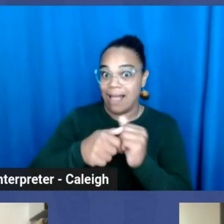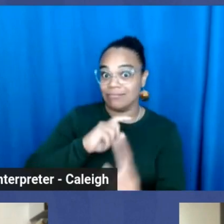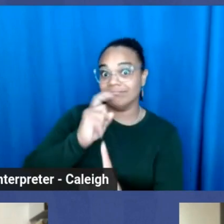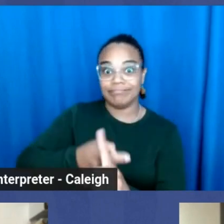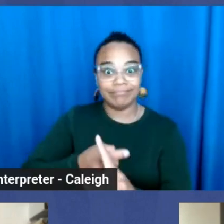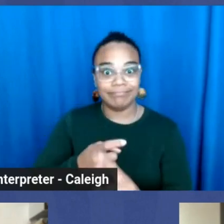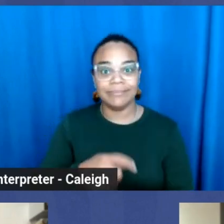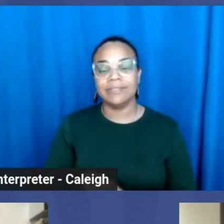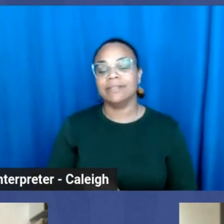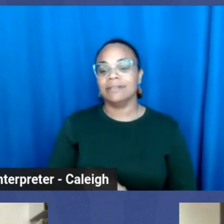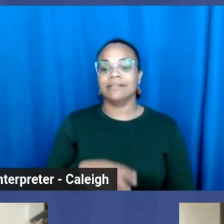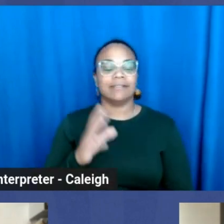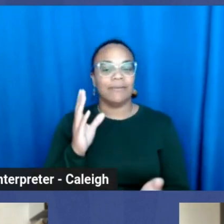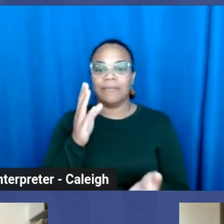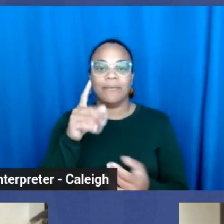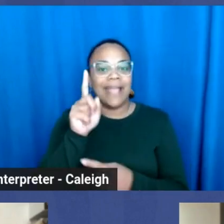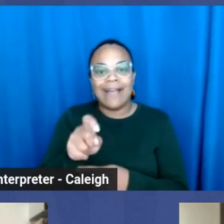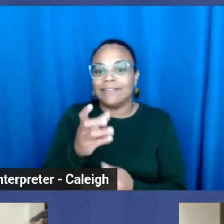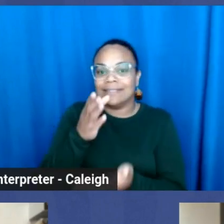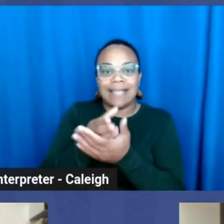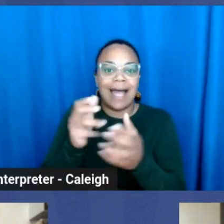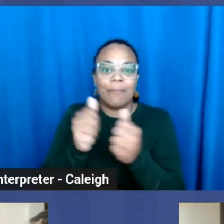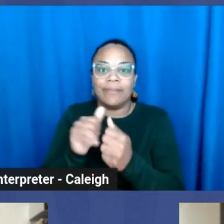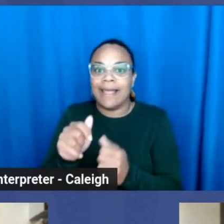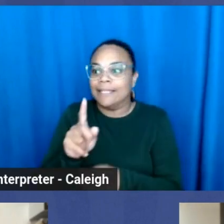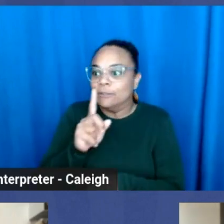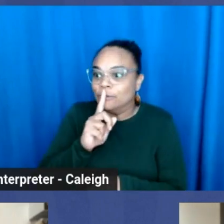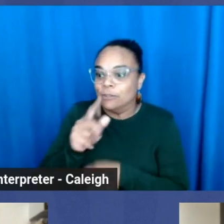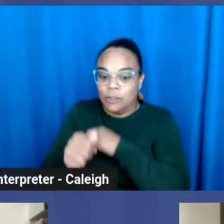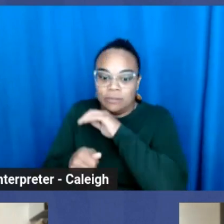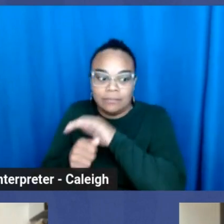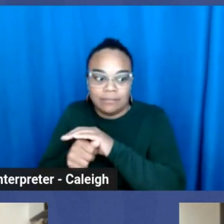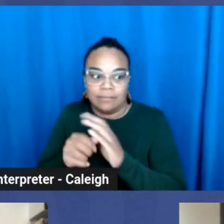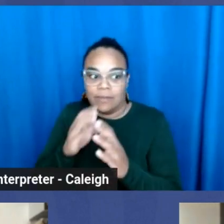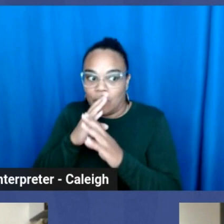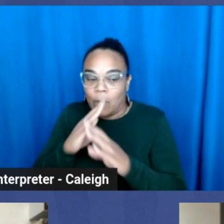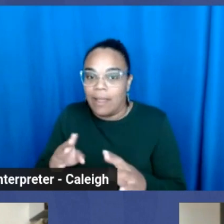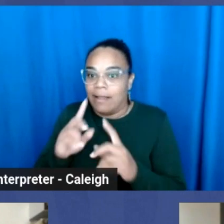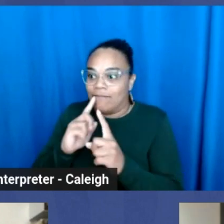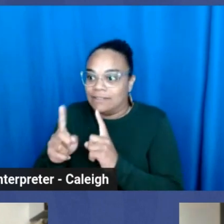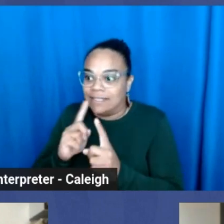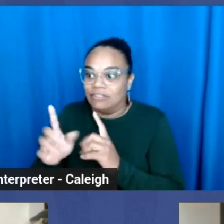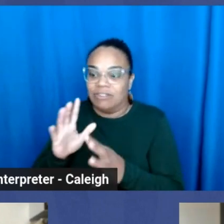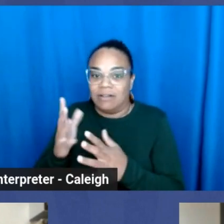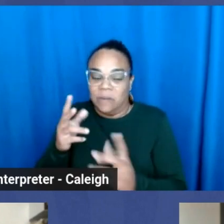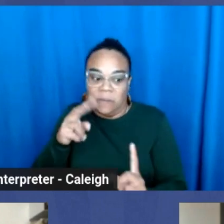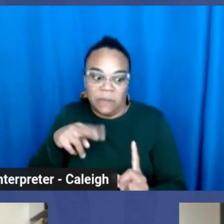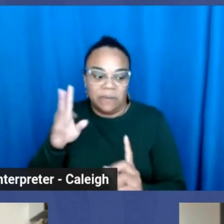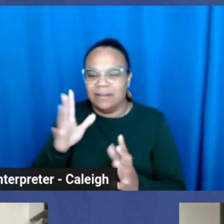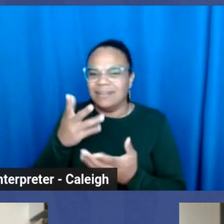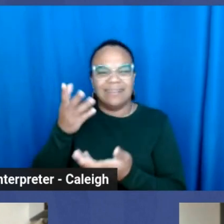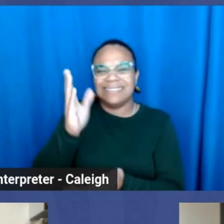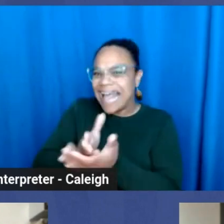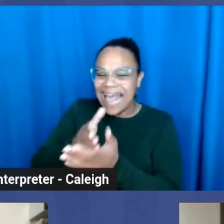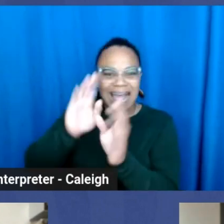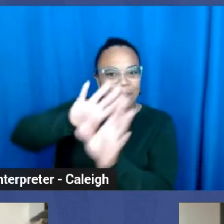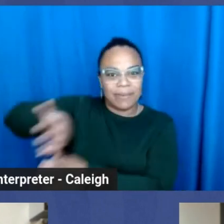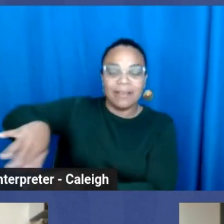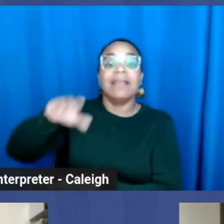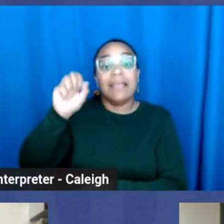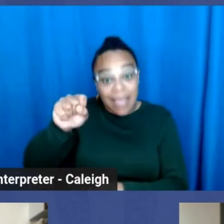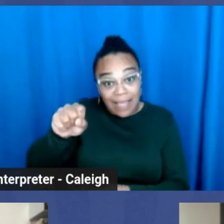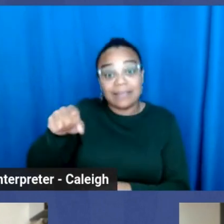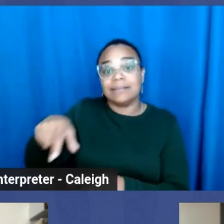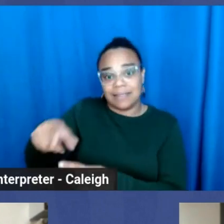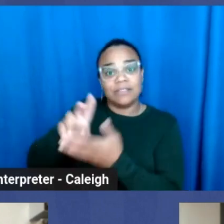stop the quiet conversations and the whispers and the Jezebel tropes at our institution. Yes, we are a historically Christian